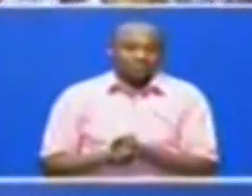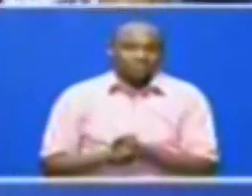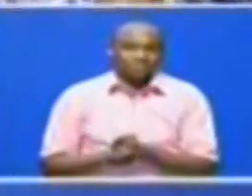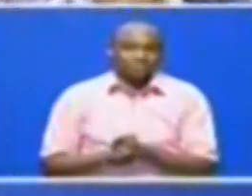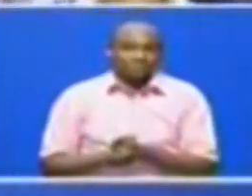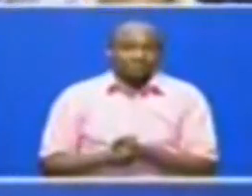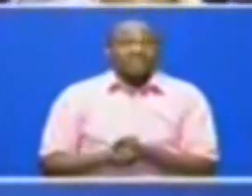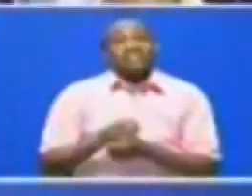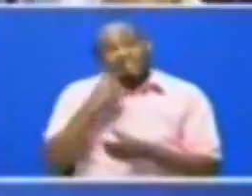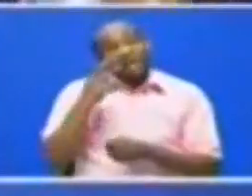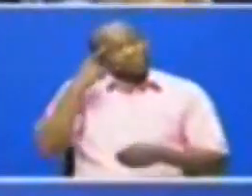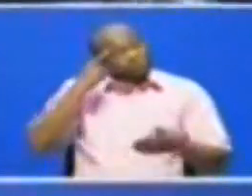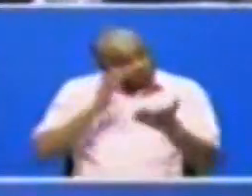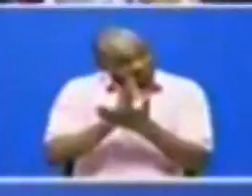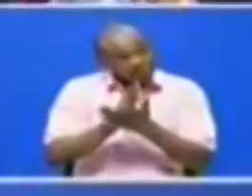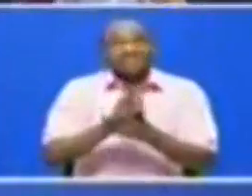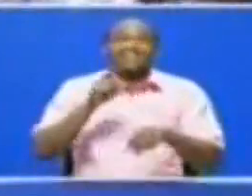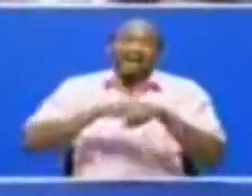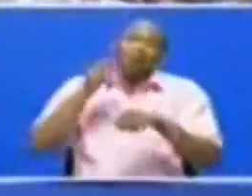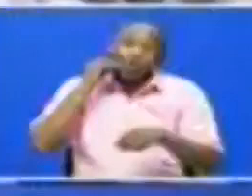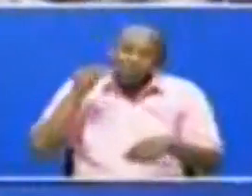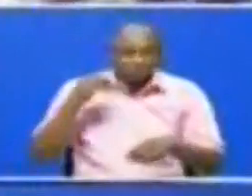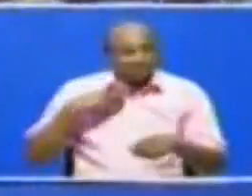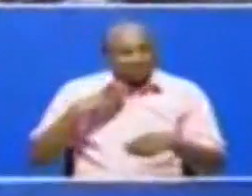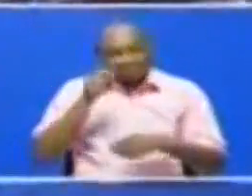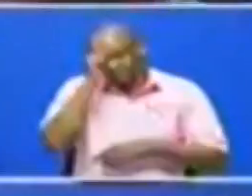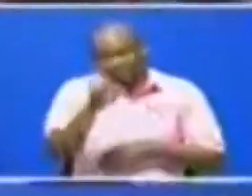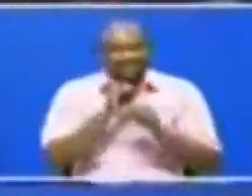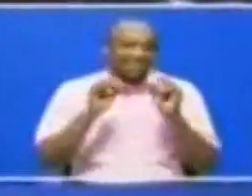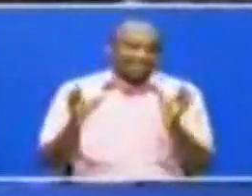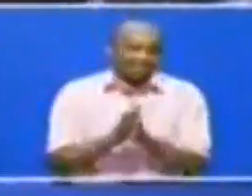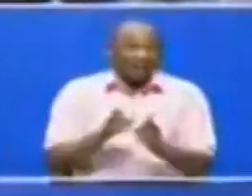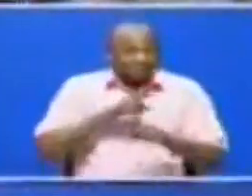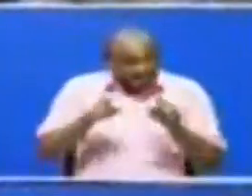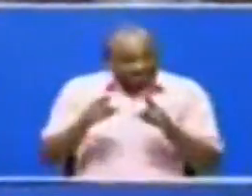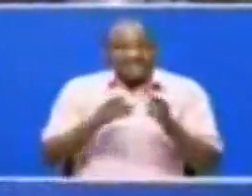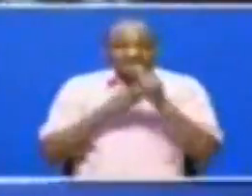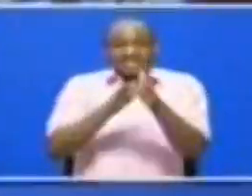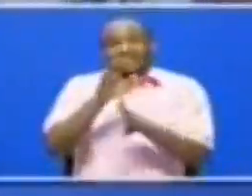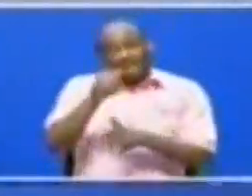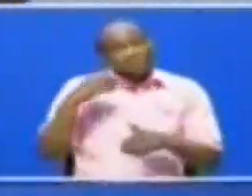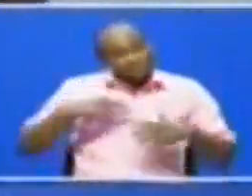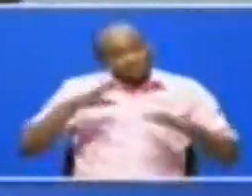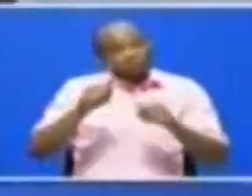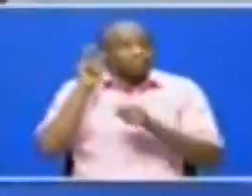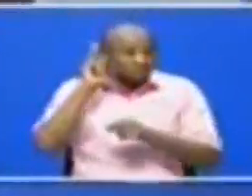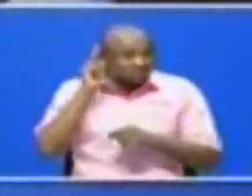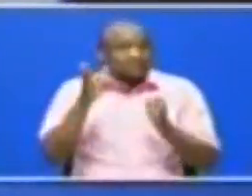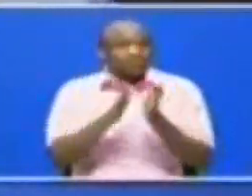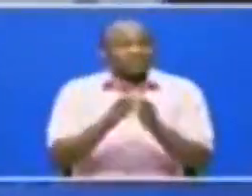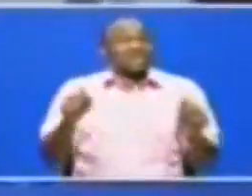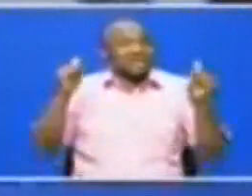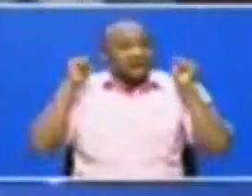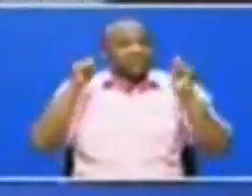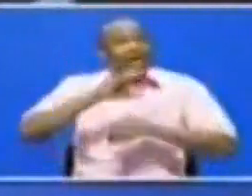They say a prophet receives no honor at home. But a section of leaders and residents of Kisii and Nyamira